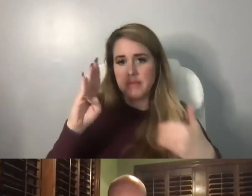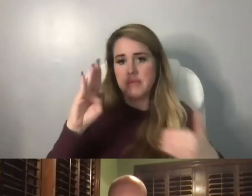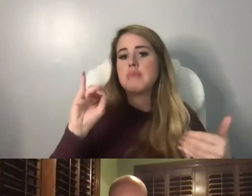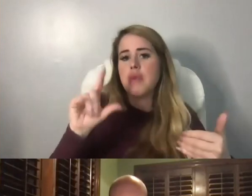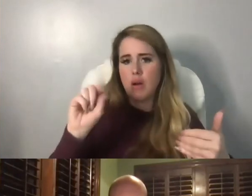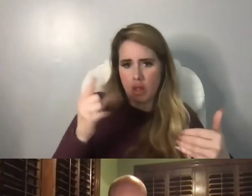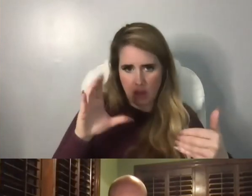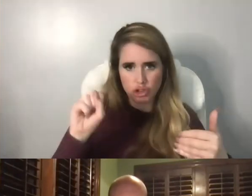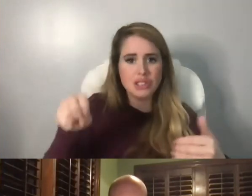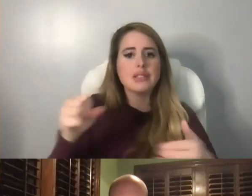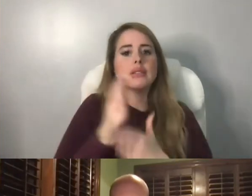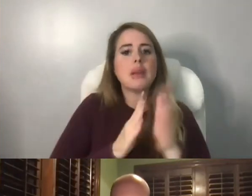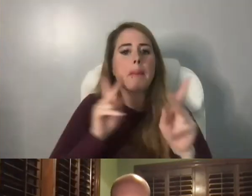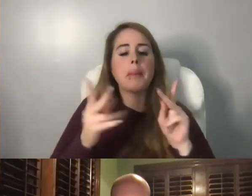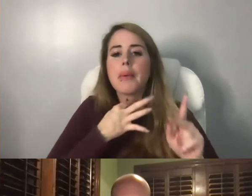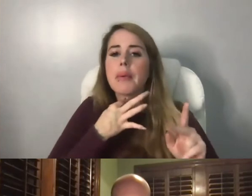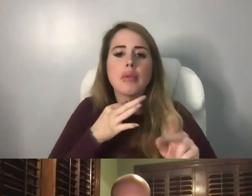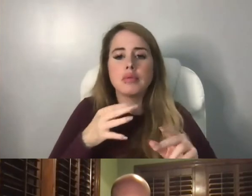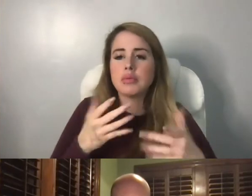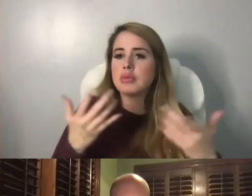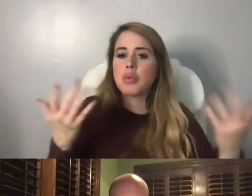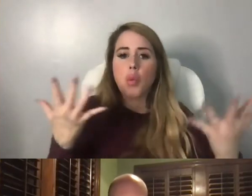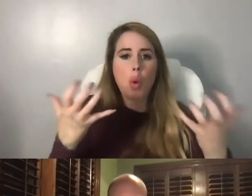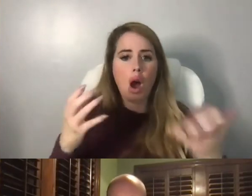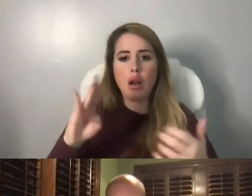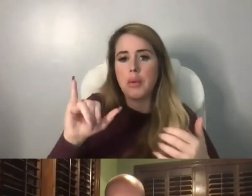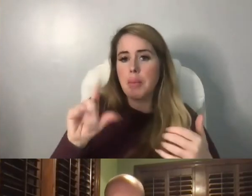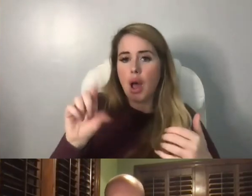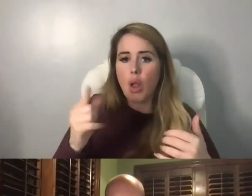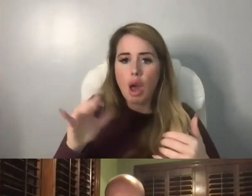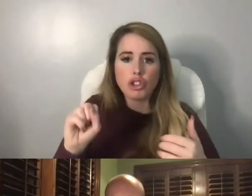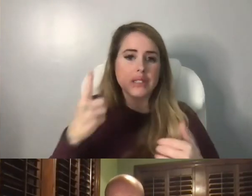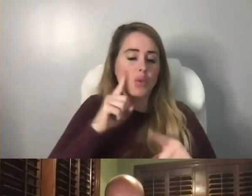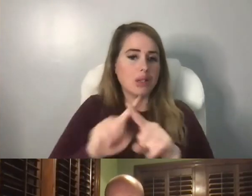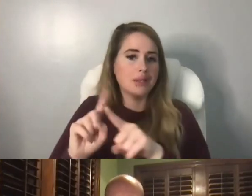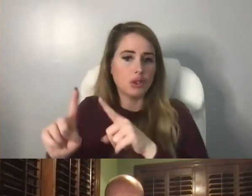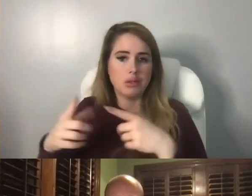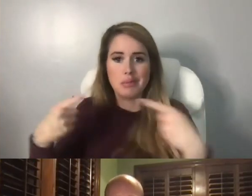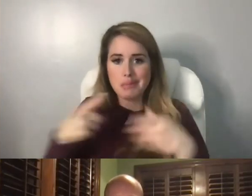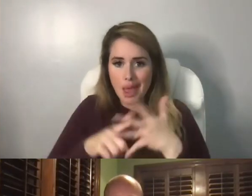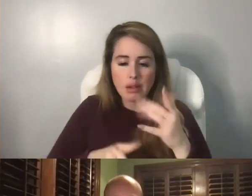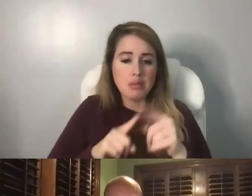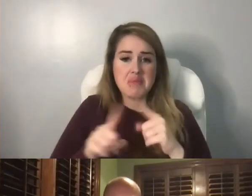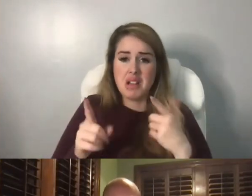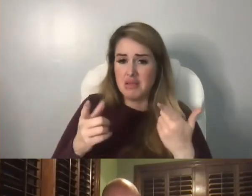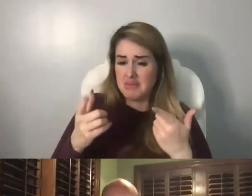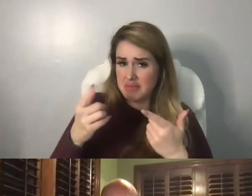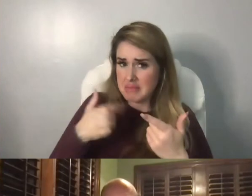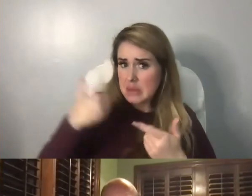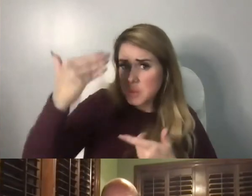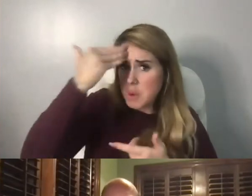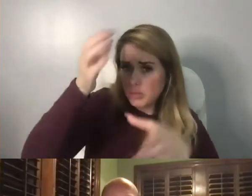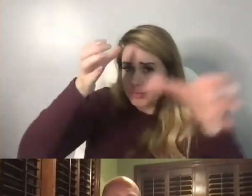people administering biologics for all sorts of ailments. I'm not aware of any literature that supports the use of them in carpal tunnel syndrome,